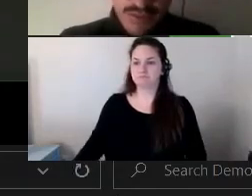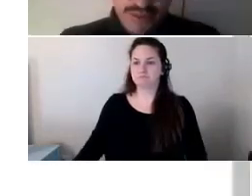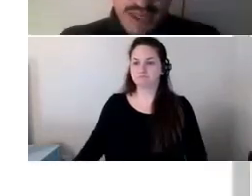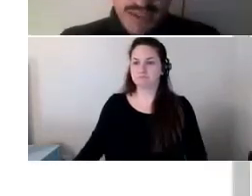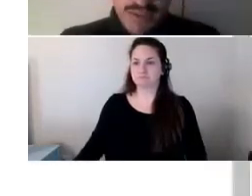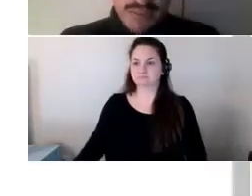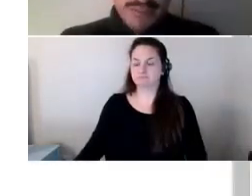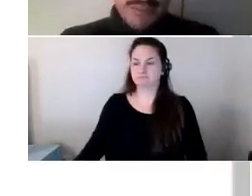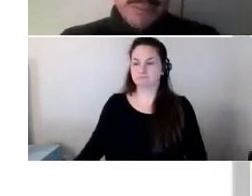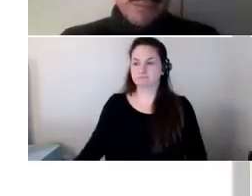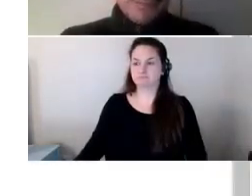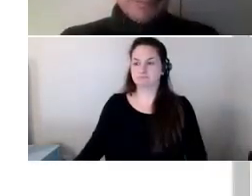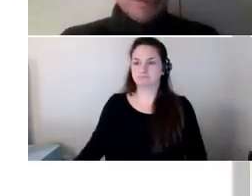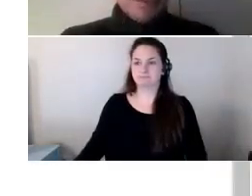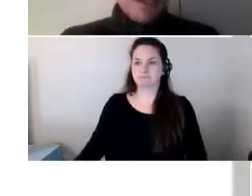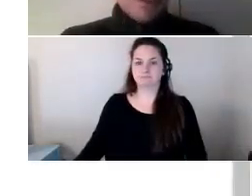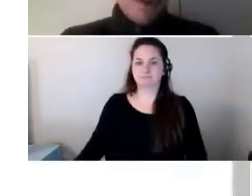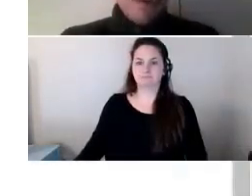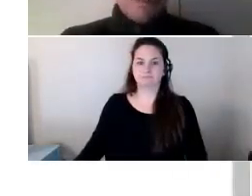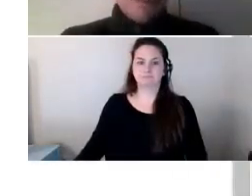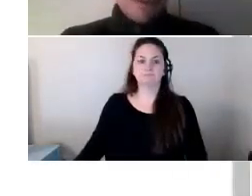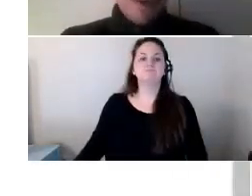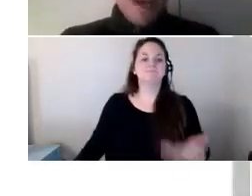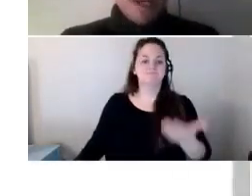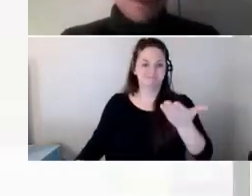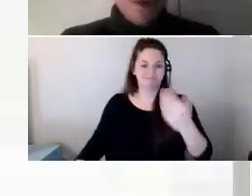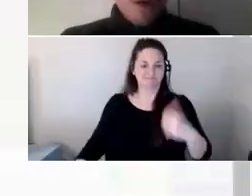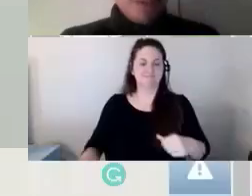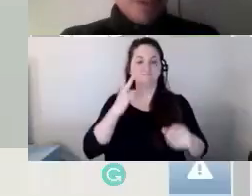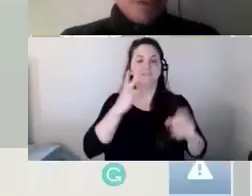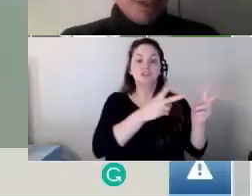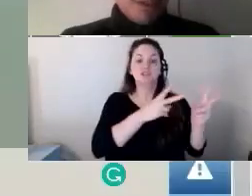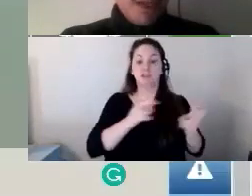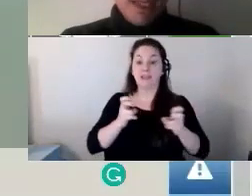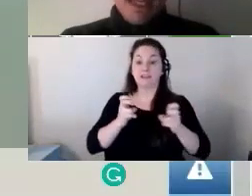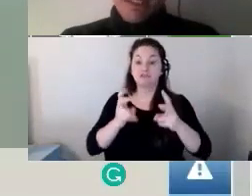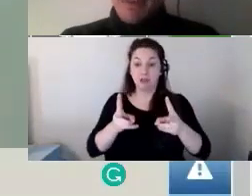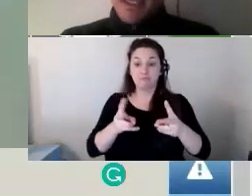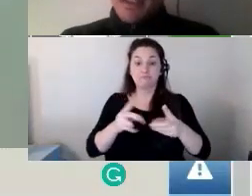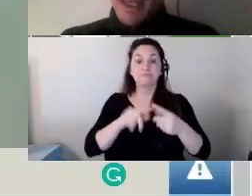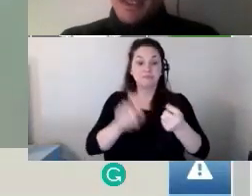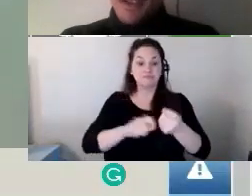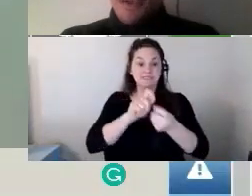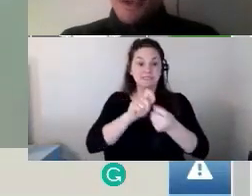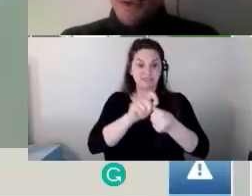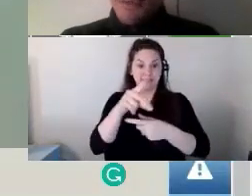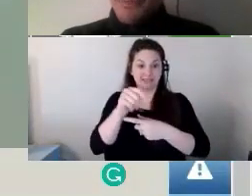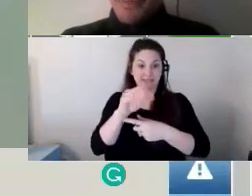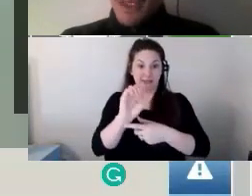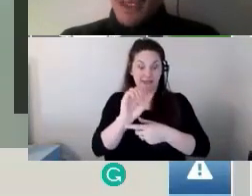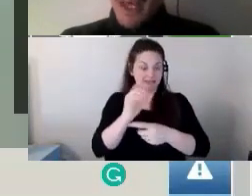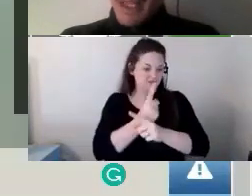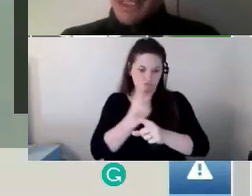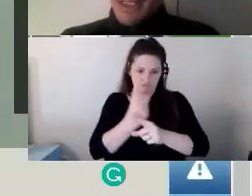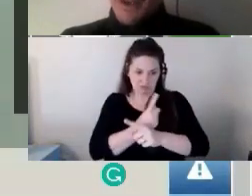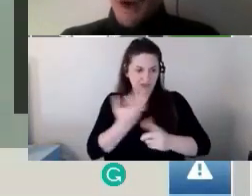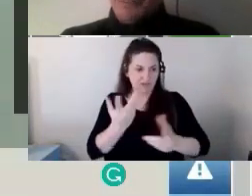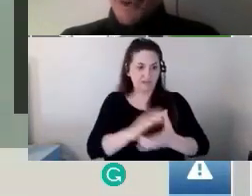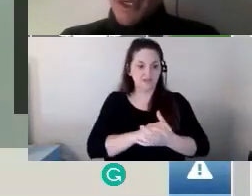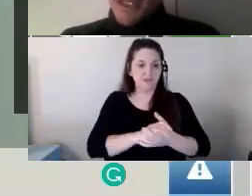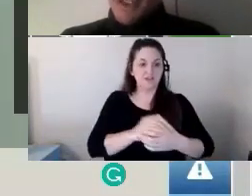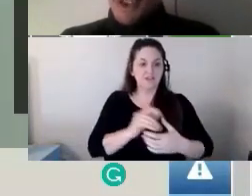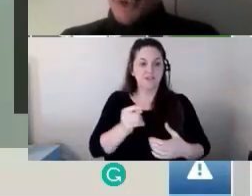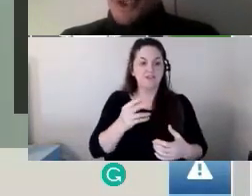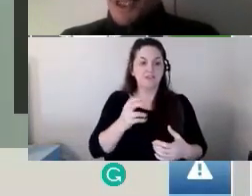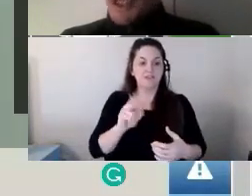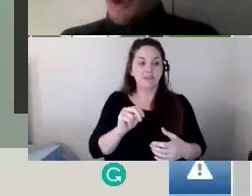Let's do that, like so. Drag and drop into the dedicated space as usual. and let's upload